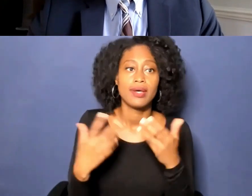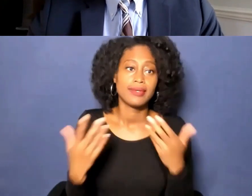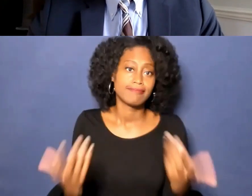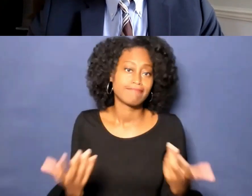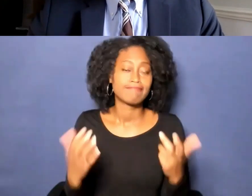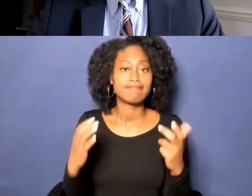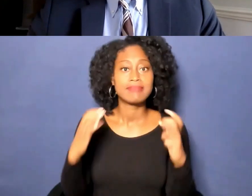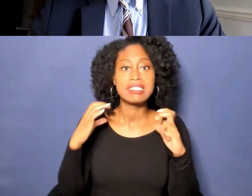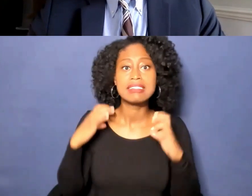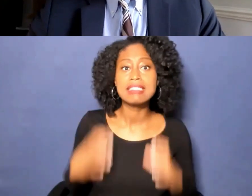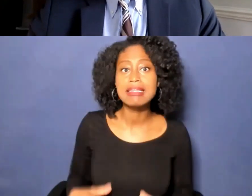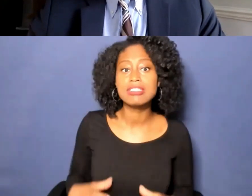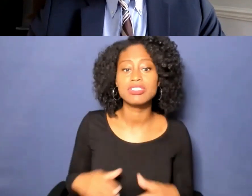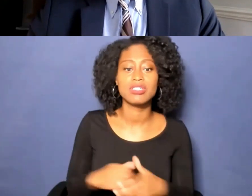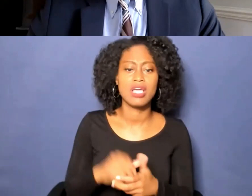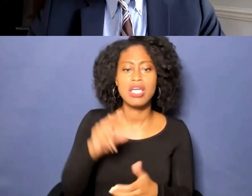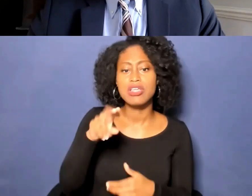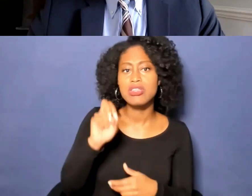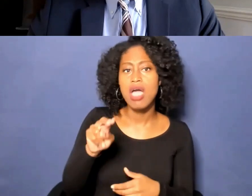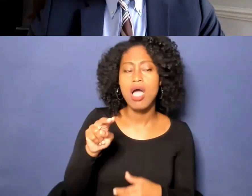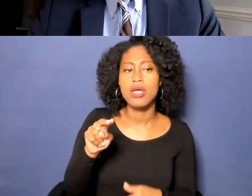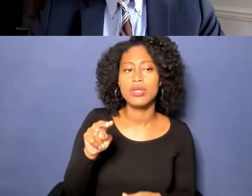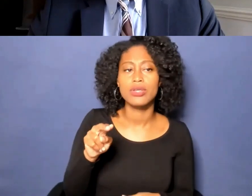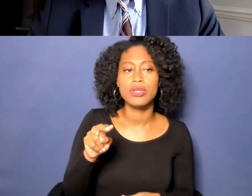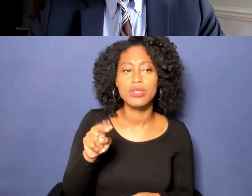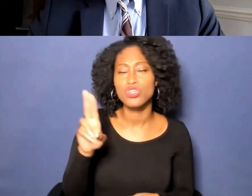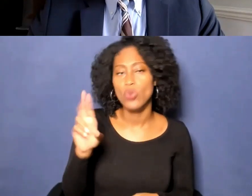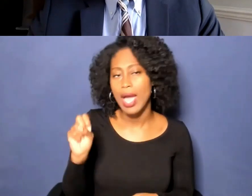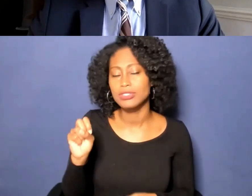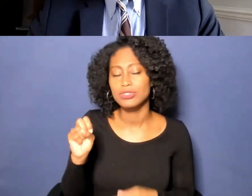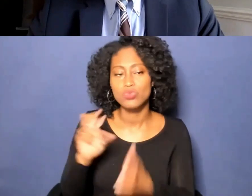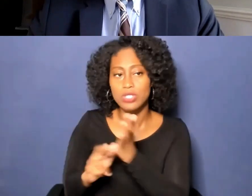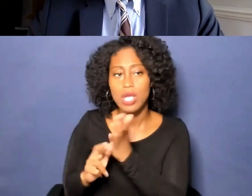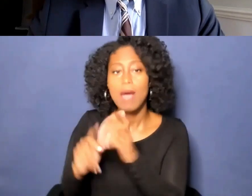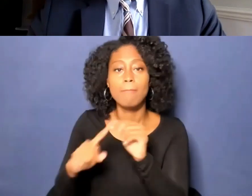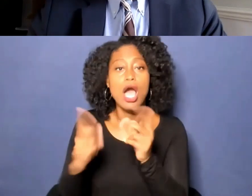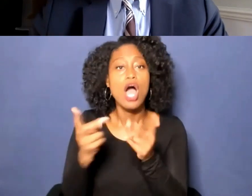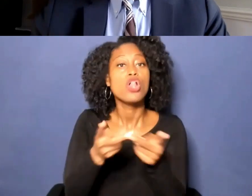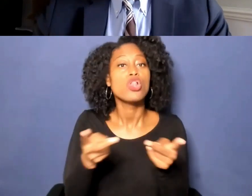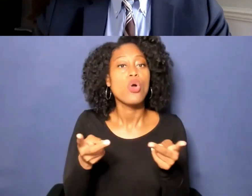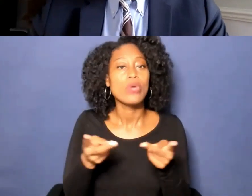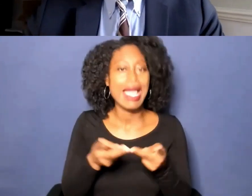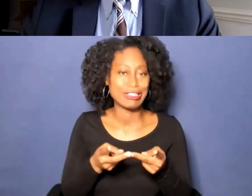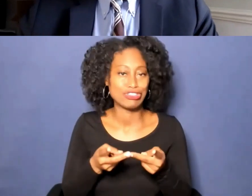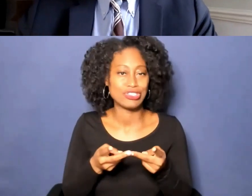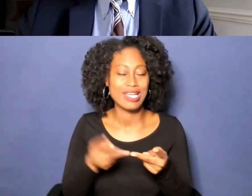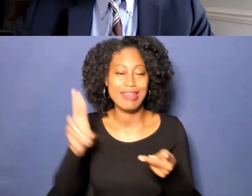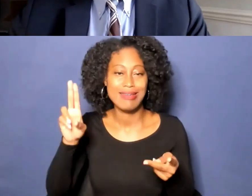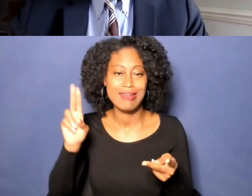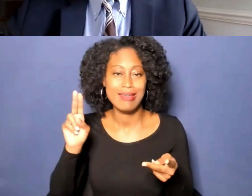citizenship and non-US, not non-US research, but locations in non-US environments.